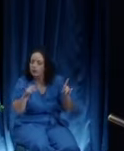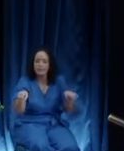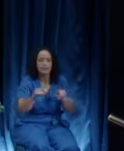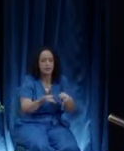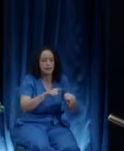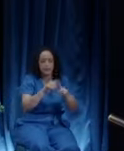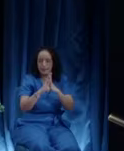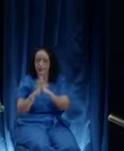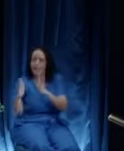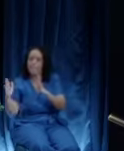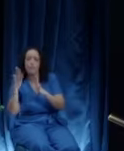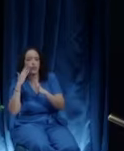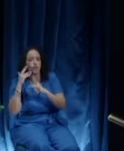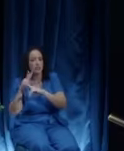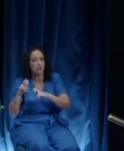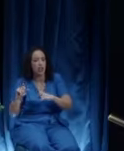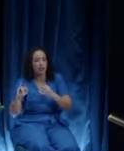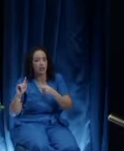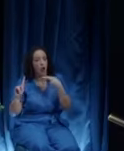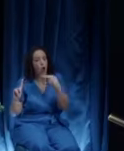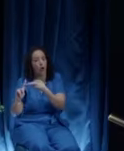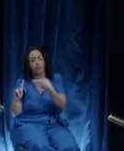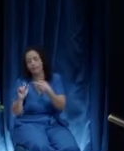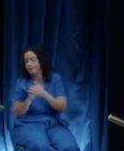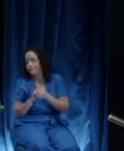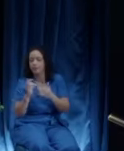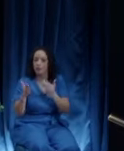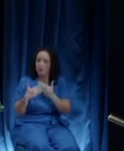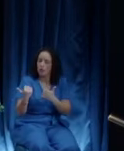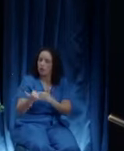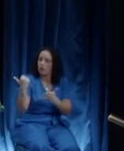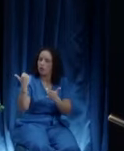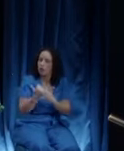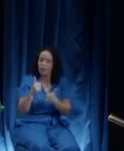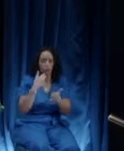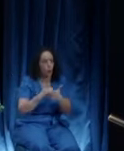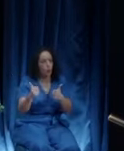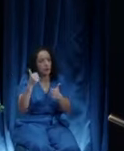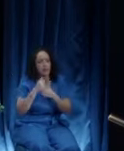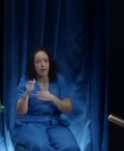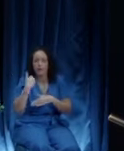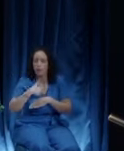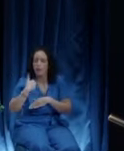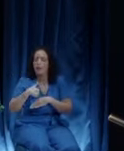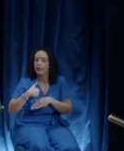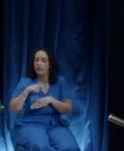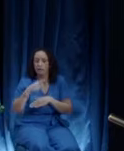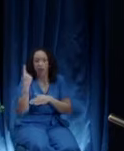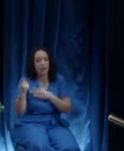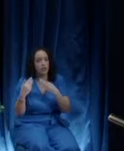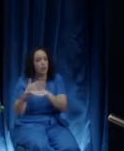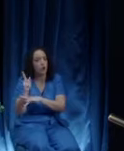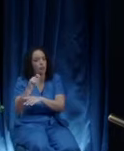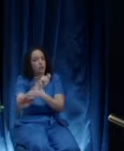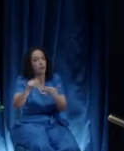I was researching her. But there's also some amazing sort of more ordinary women, going back to your question about ordinary women who were journalists and things